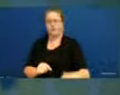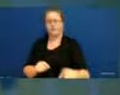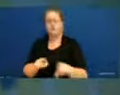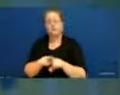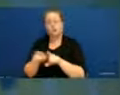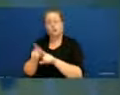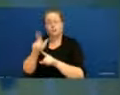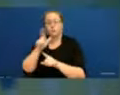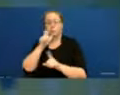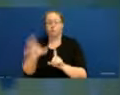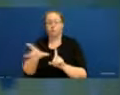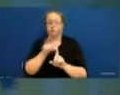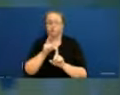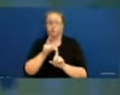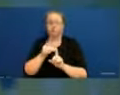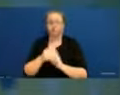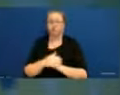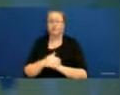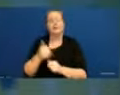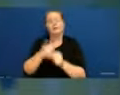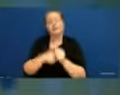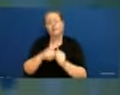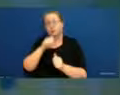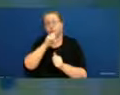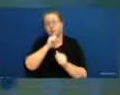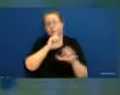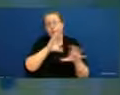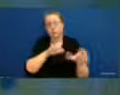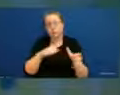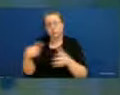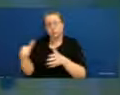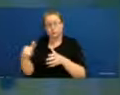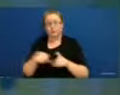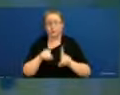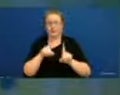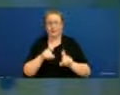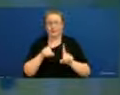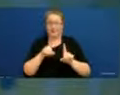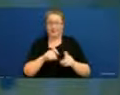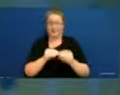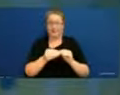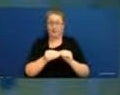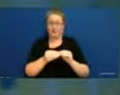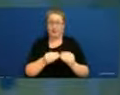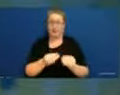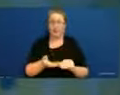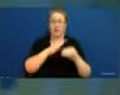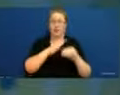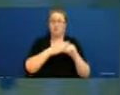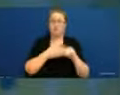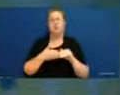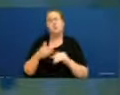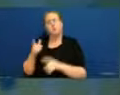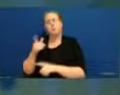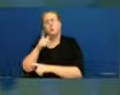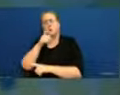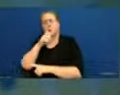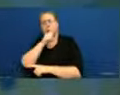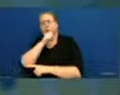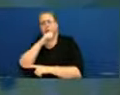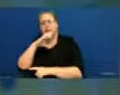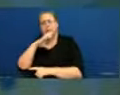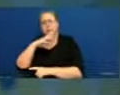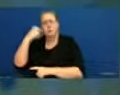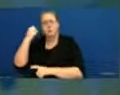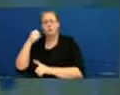the percent positivity. And as you can see from this, in every age group, we are increasing our testing. With the exception of the older age groups,